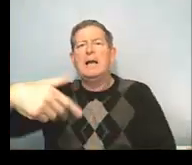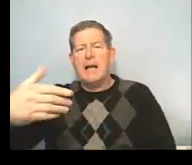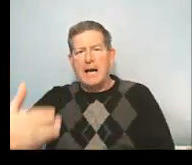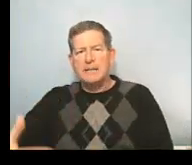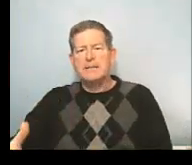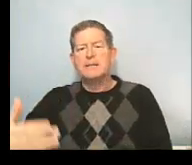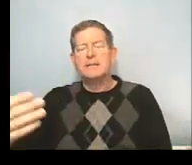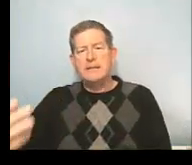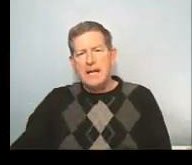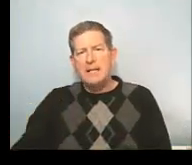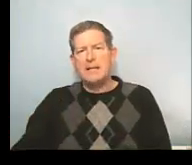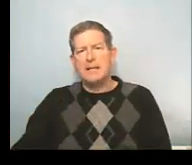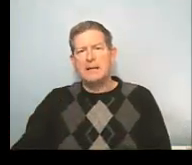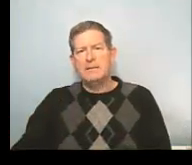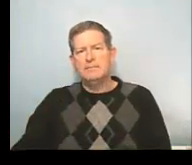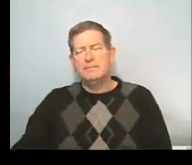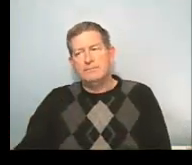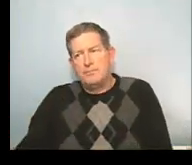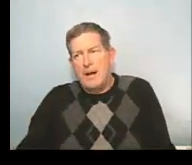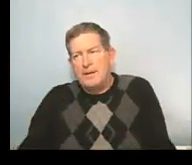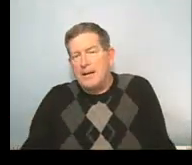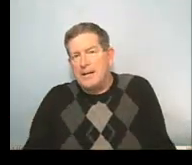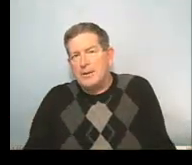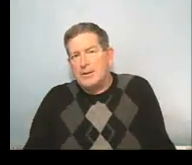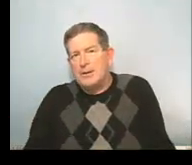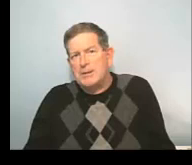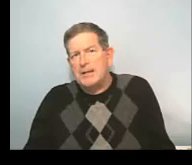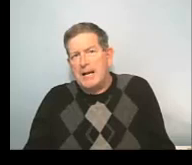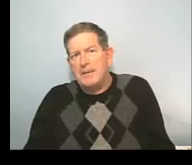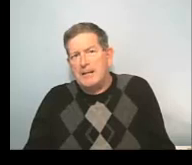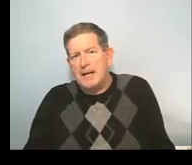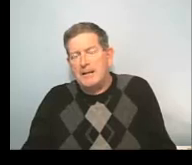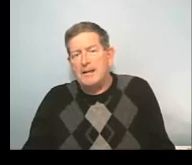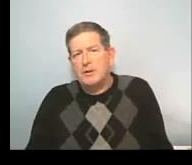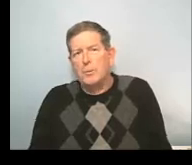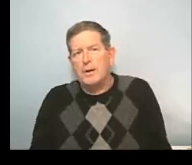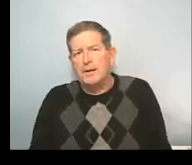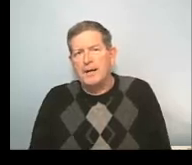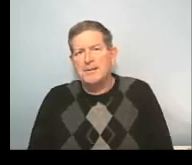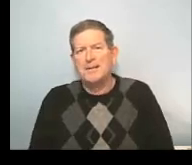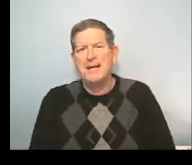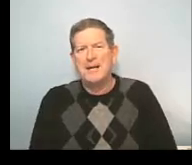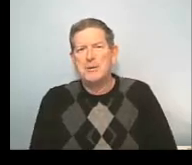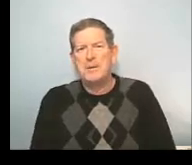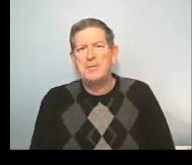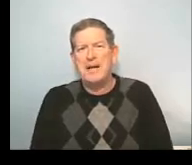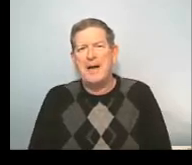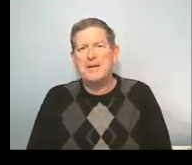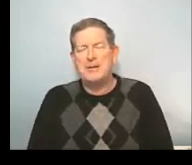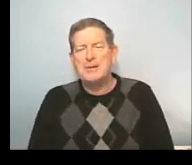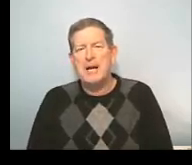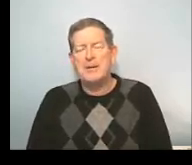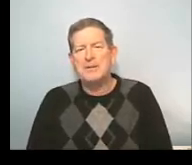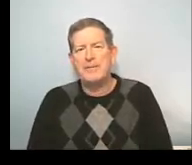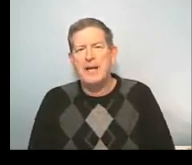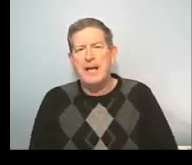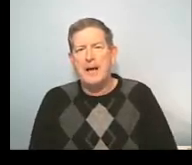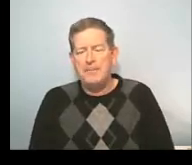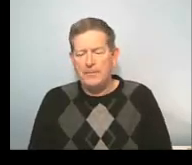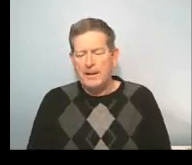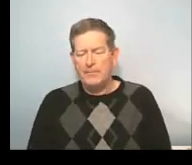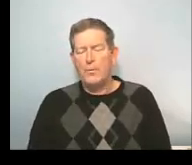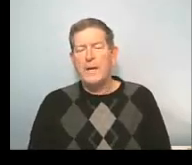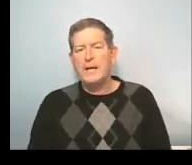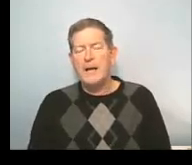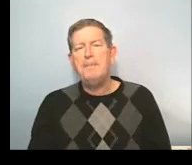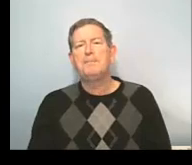a las 7. Probably not necessary to say de la mañana unless you're working nights. It should be pretty obvious that you're talking about 7